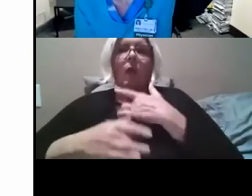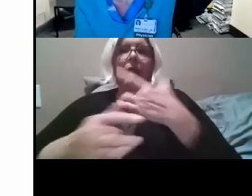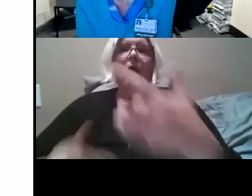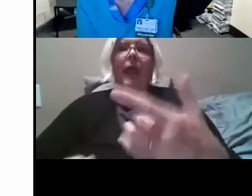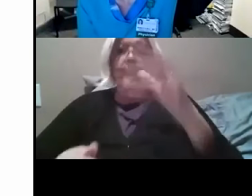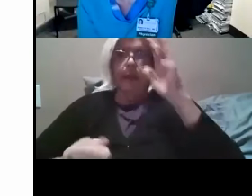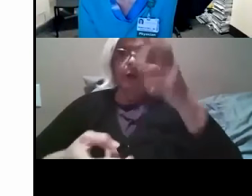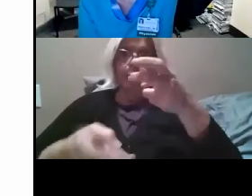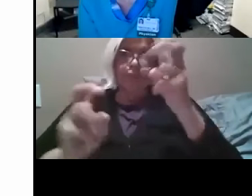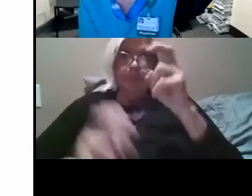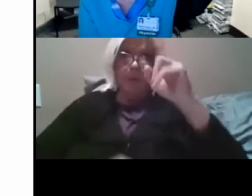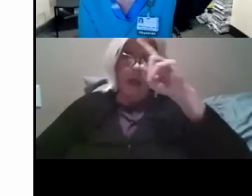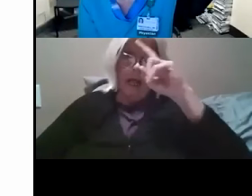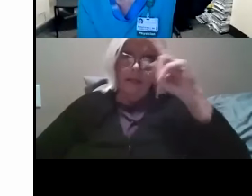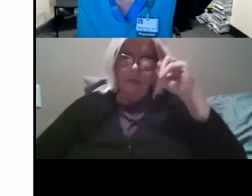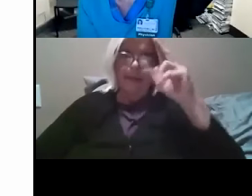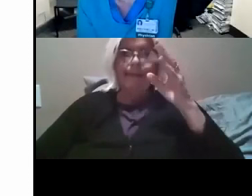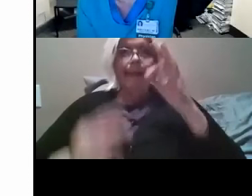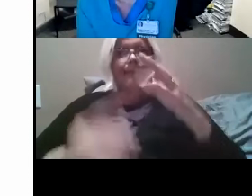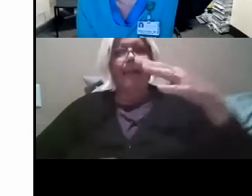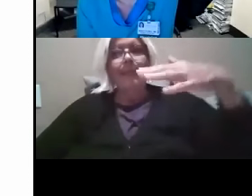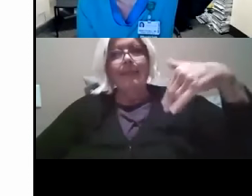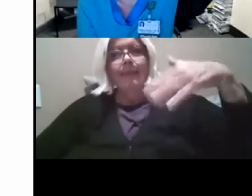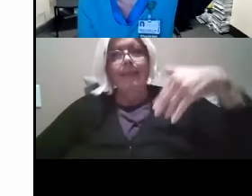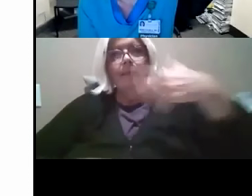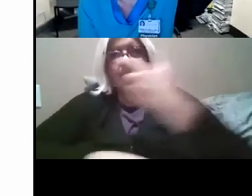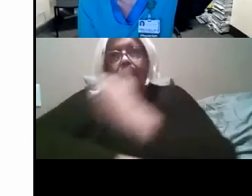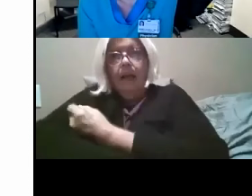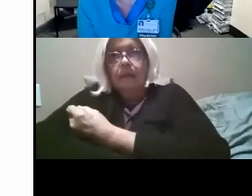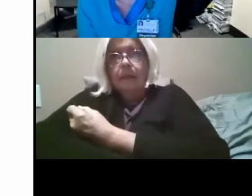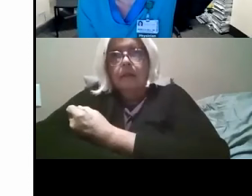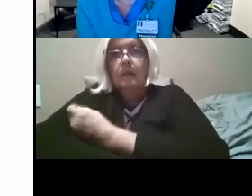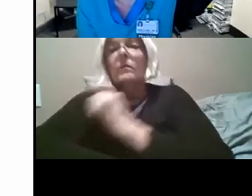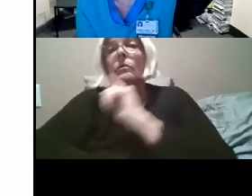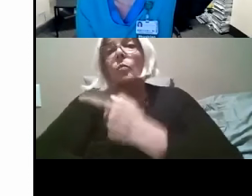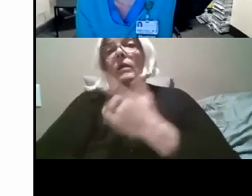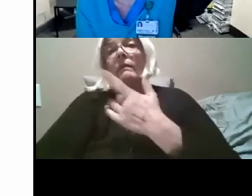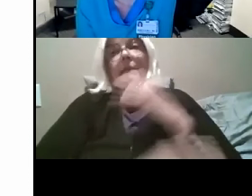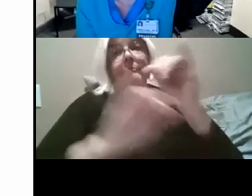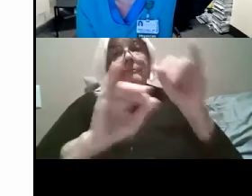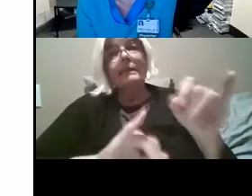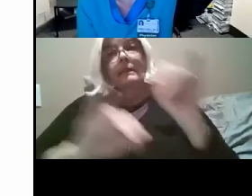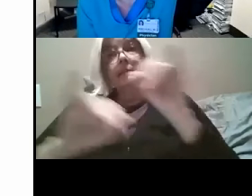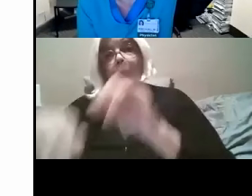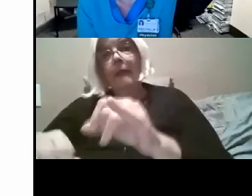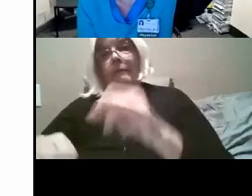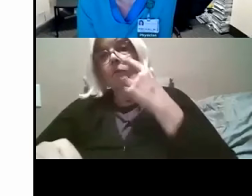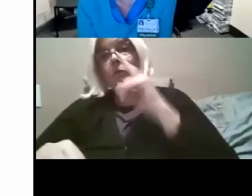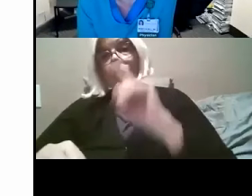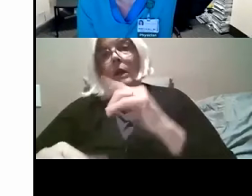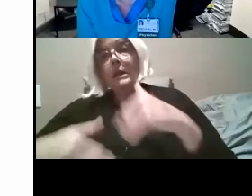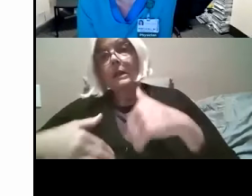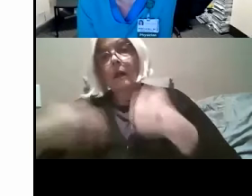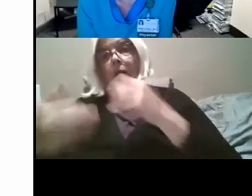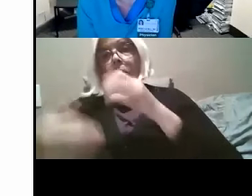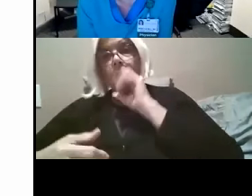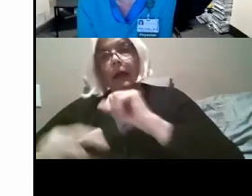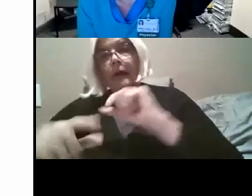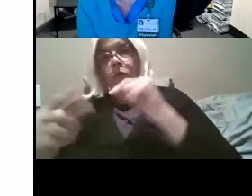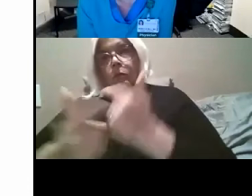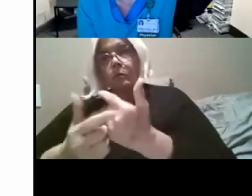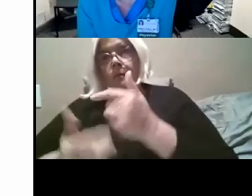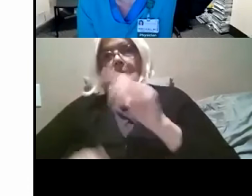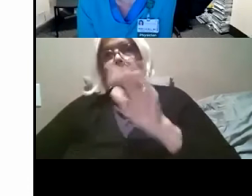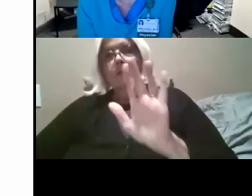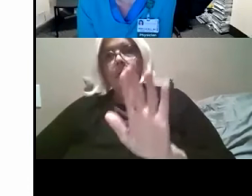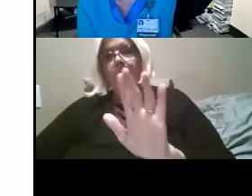response going forward for these younger kids, the 5 to 11-year-old group. But again, unvaccinated adolescents are much more likely